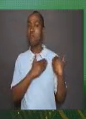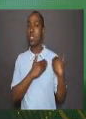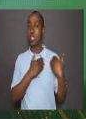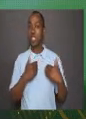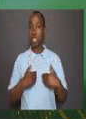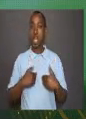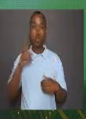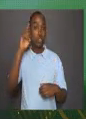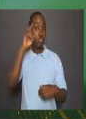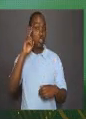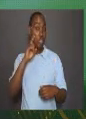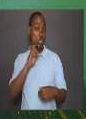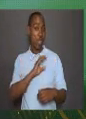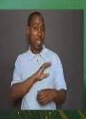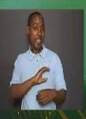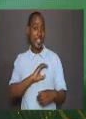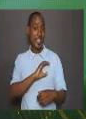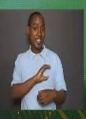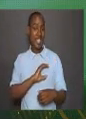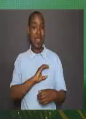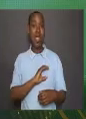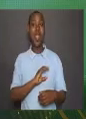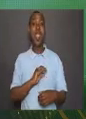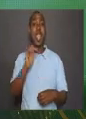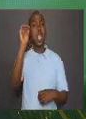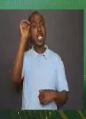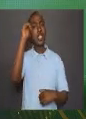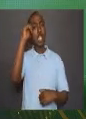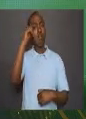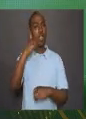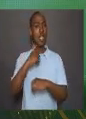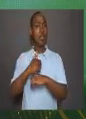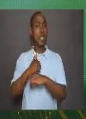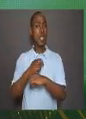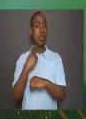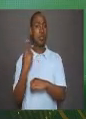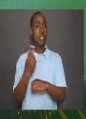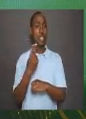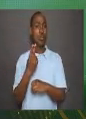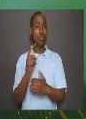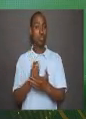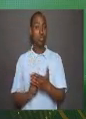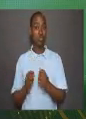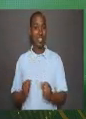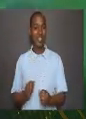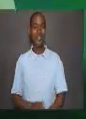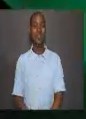behaviors that can help people avoid the infection, HIV, and